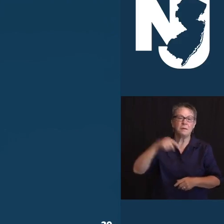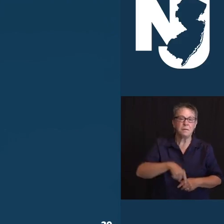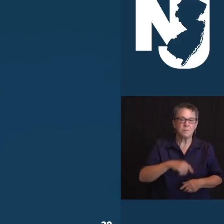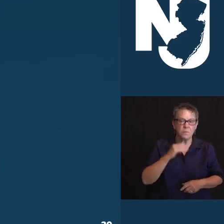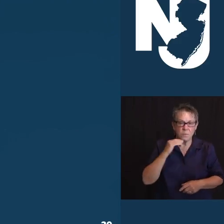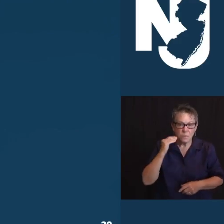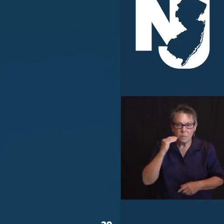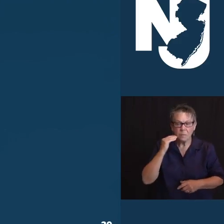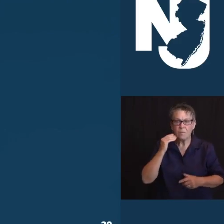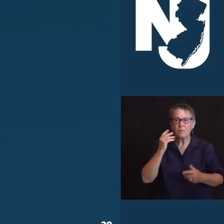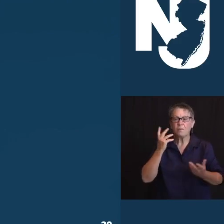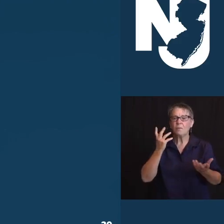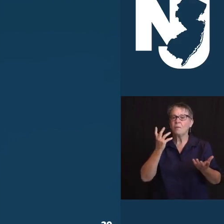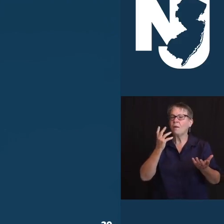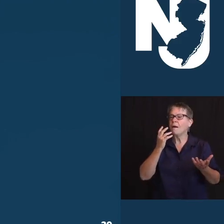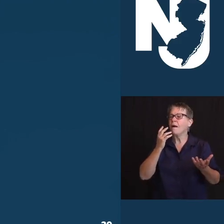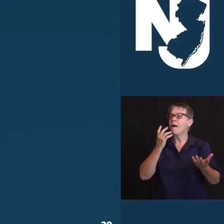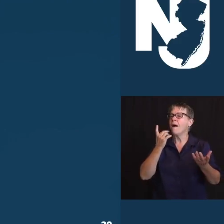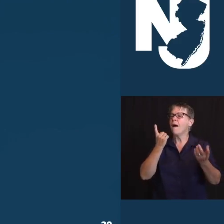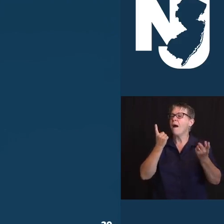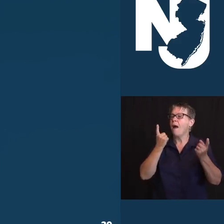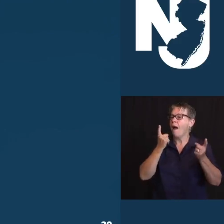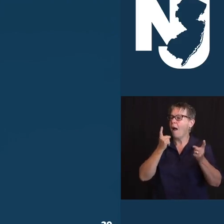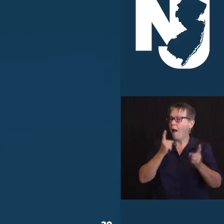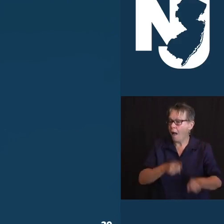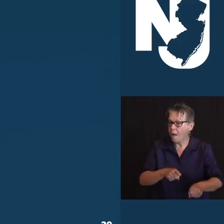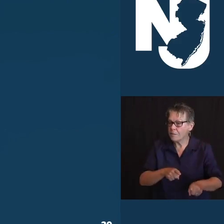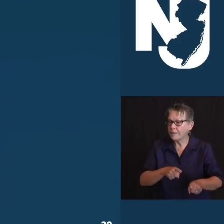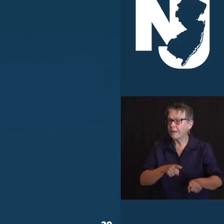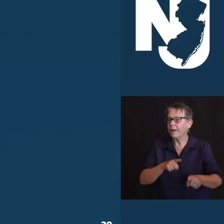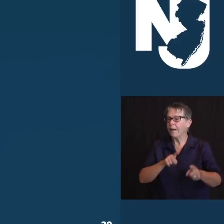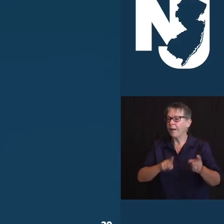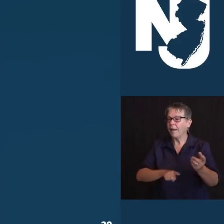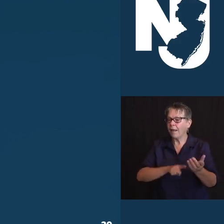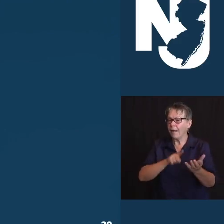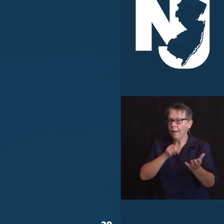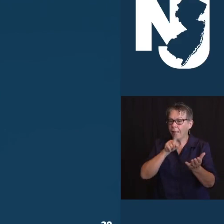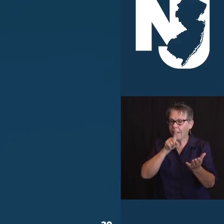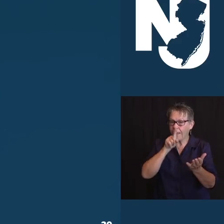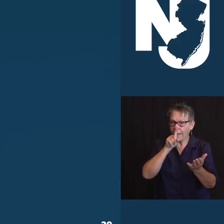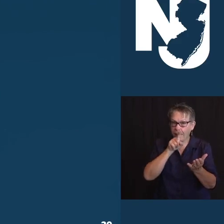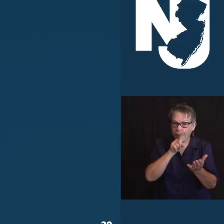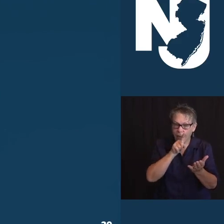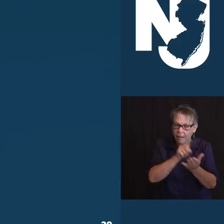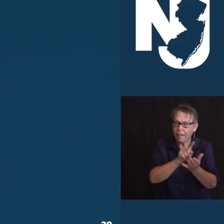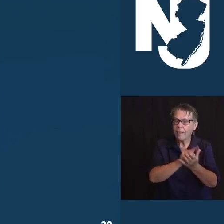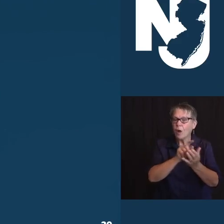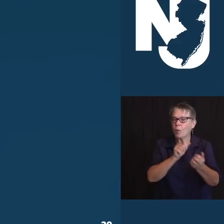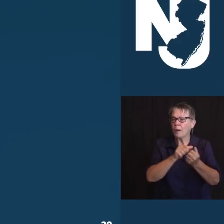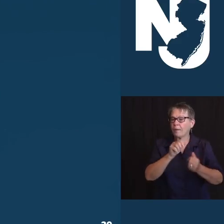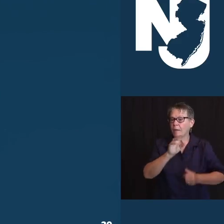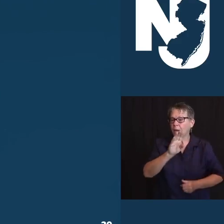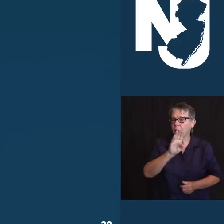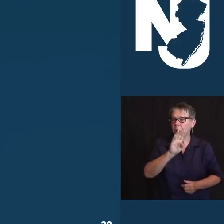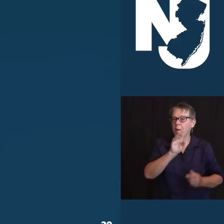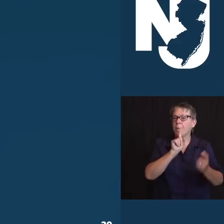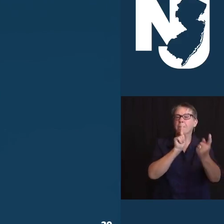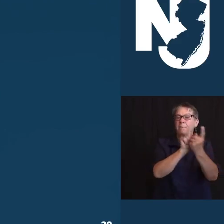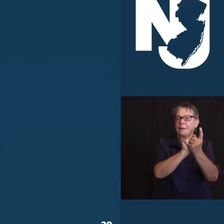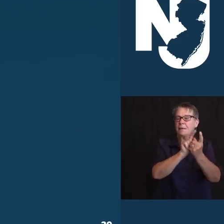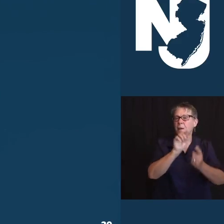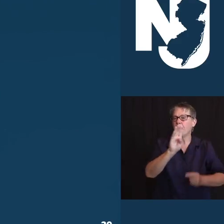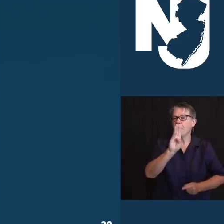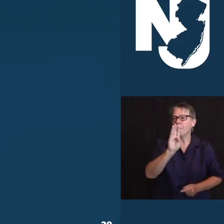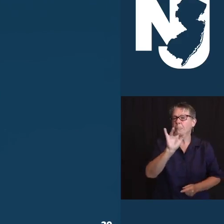voice. But his sister convinced him to take advantage of the GI Bill and go to college. That was probably the more prudent route to take. Bob